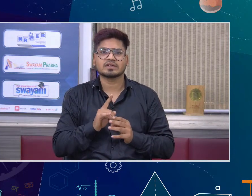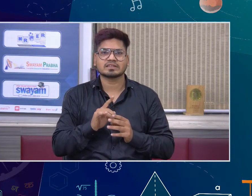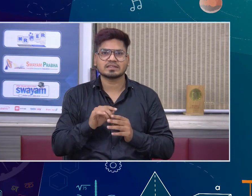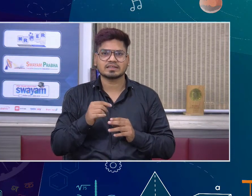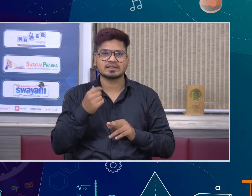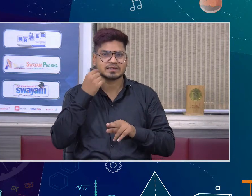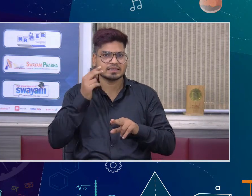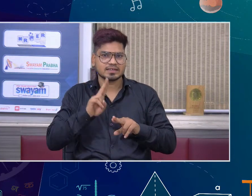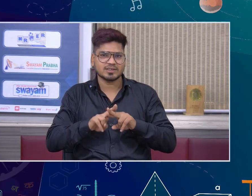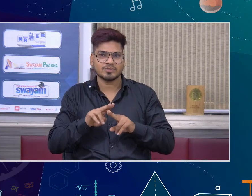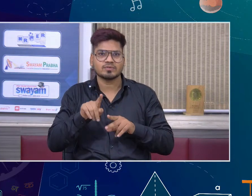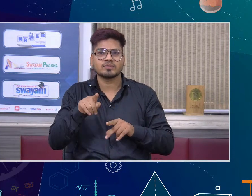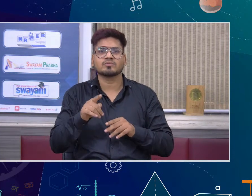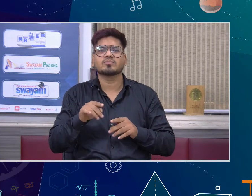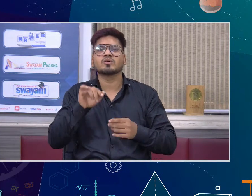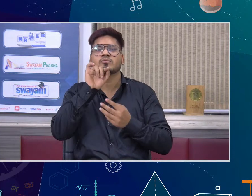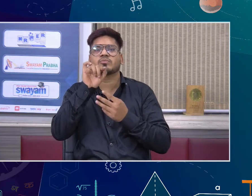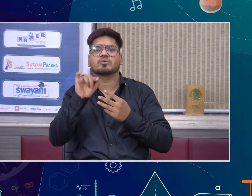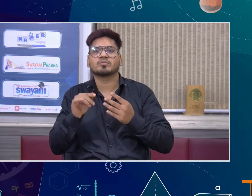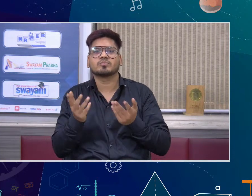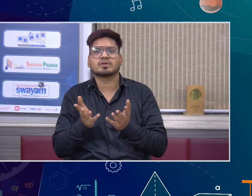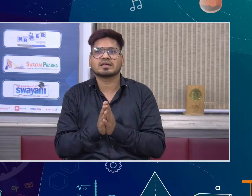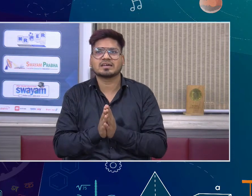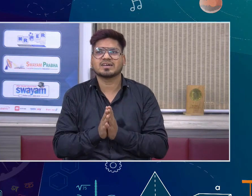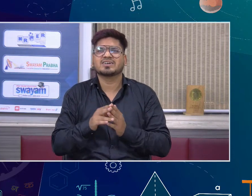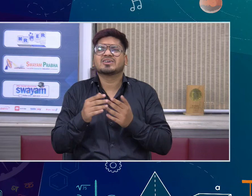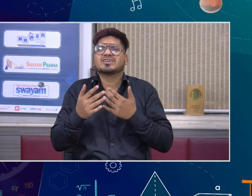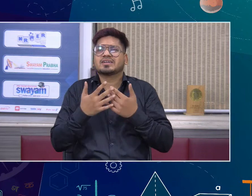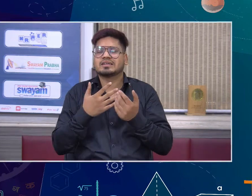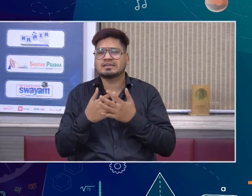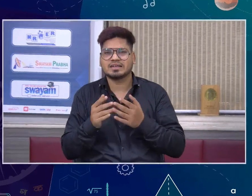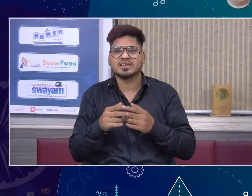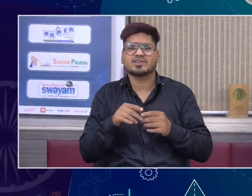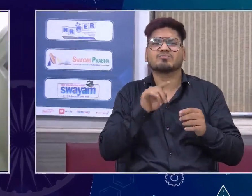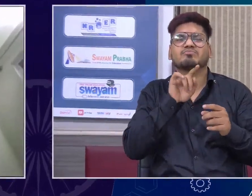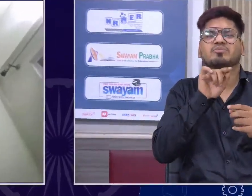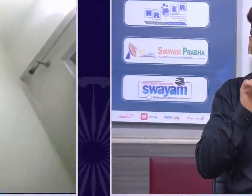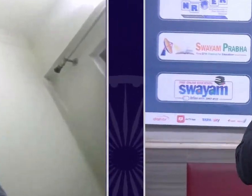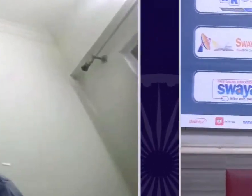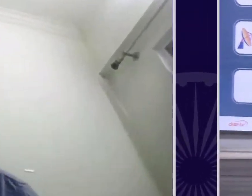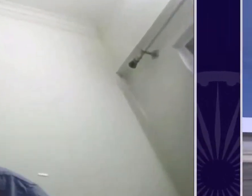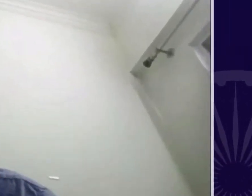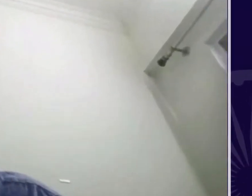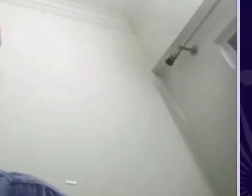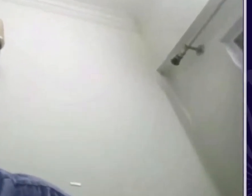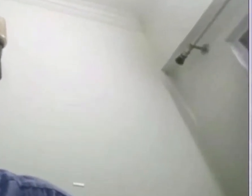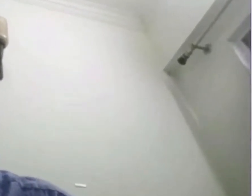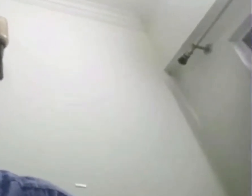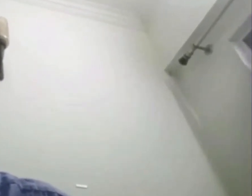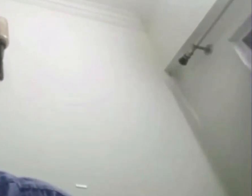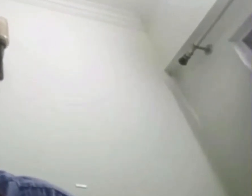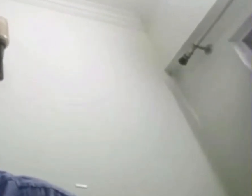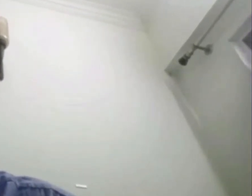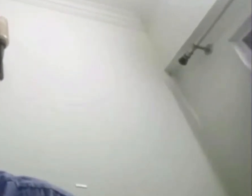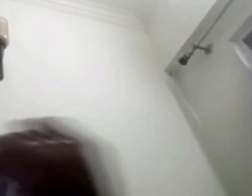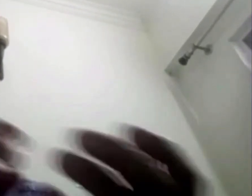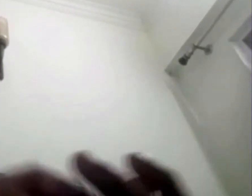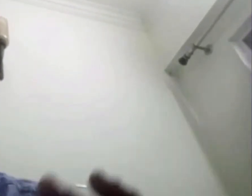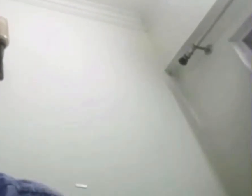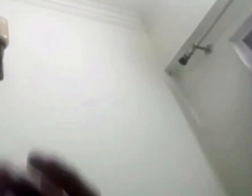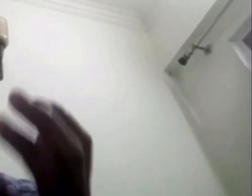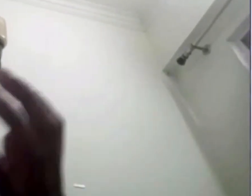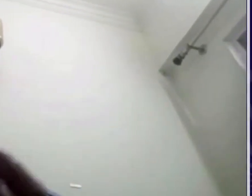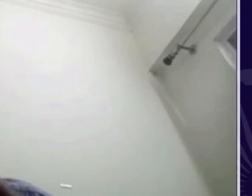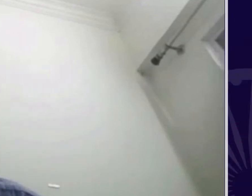is facing kind of issues. There should be a difficult condition. So what he has done, that he has